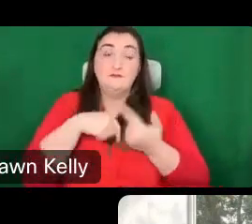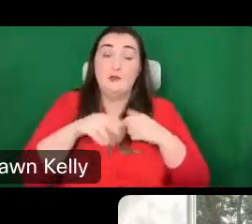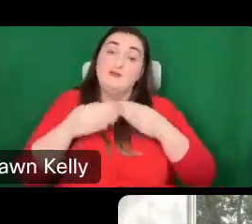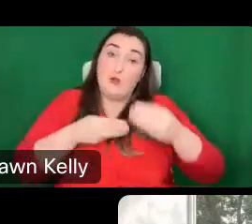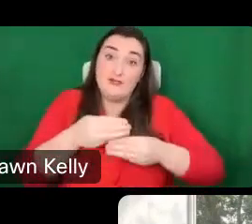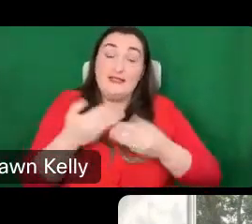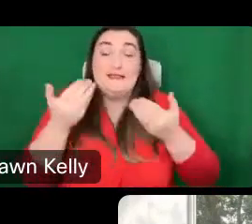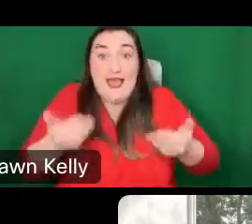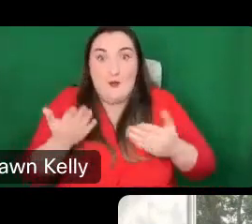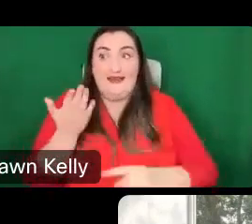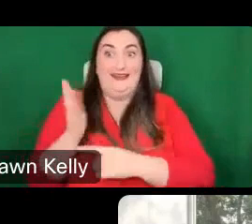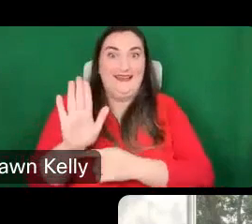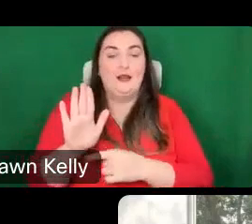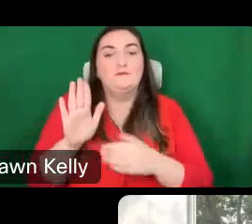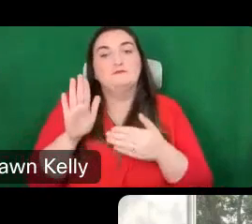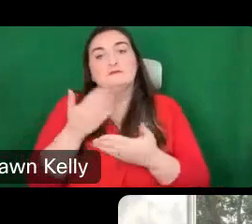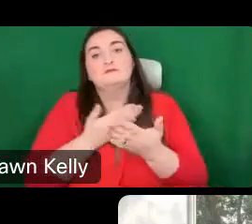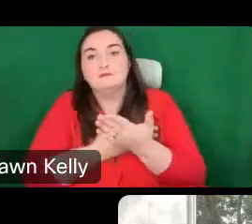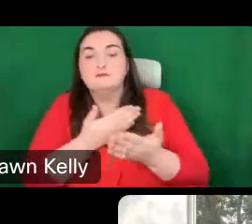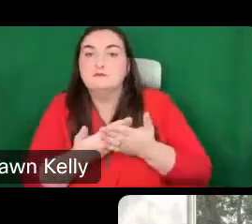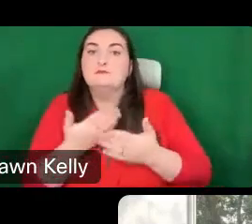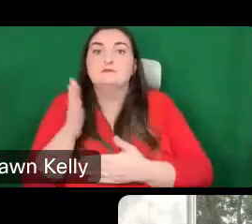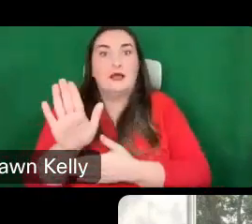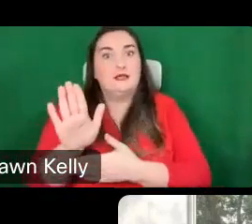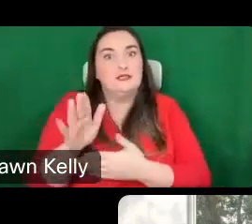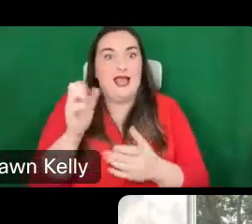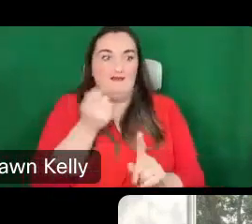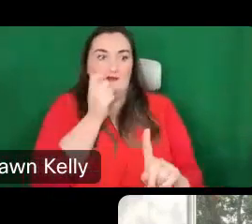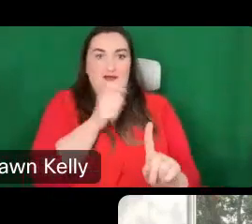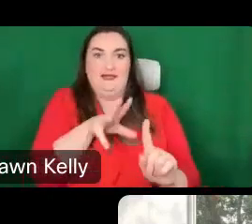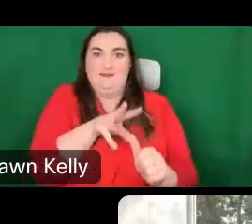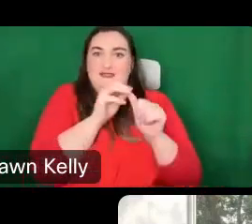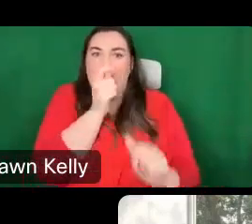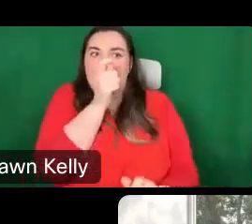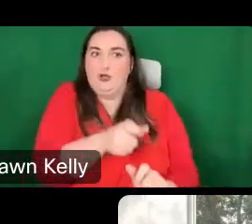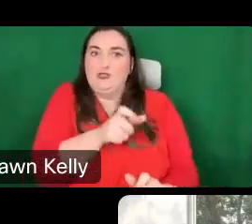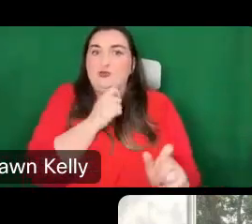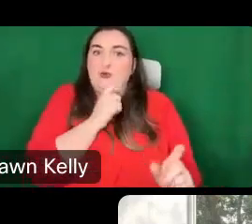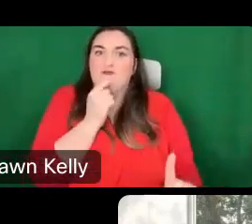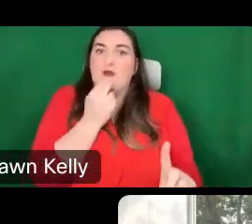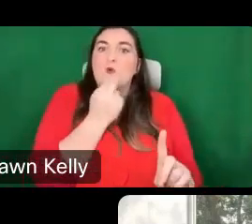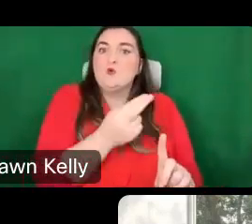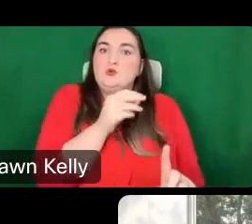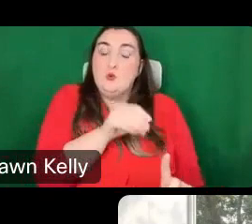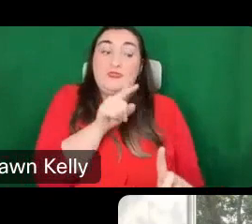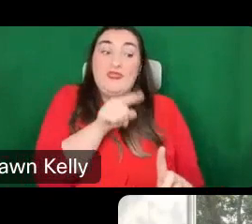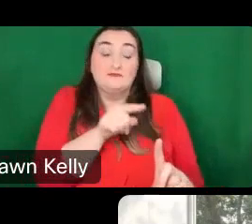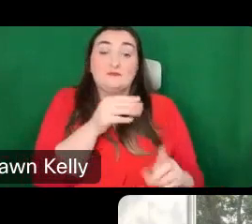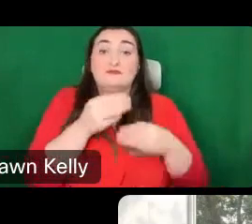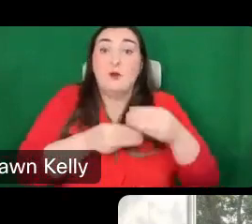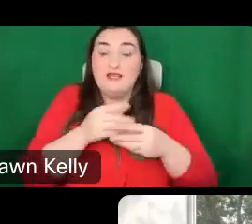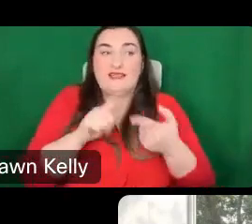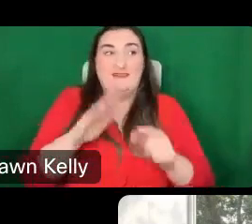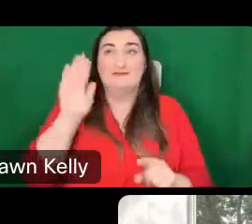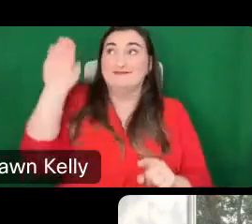legally required now to mandate, so we're legally required to appoint a designated person. So it's those processes and notifying the regulator. So